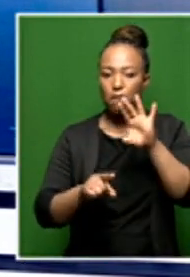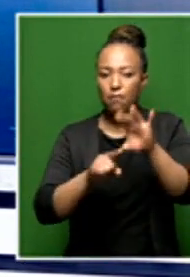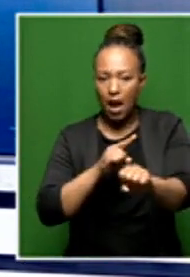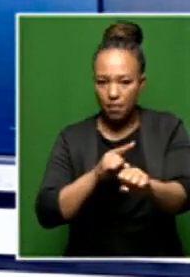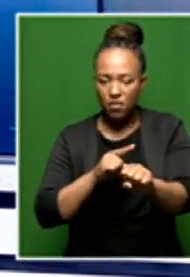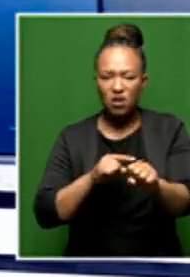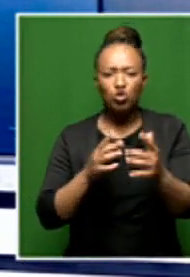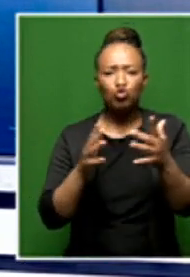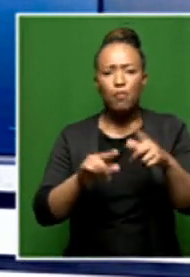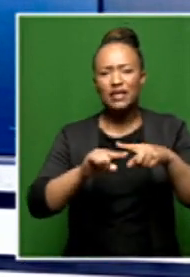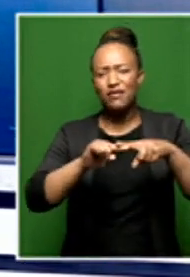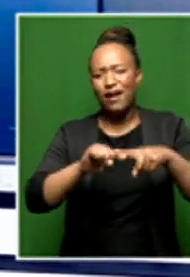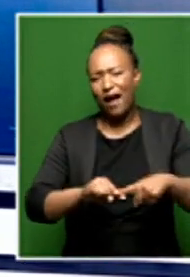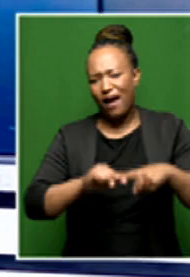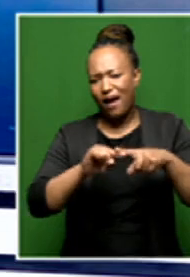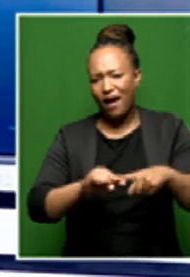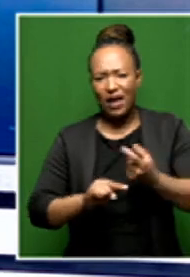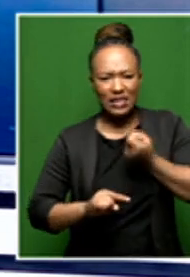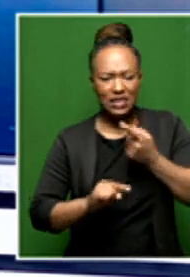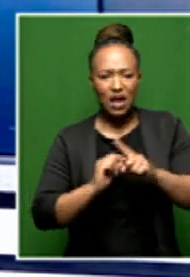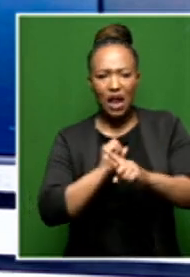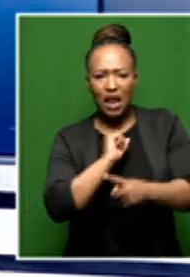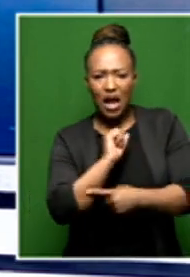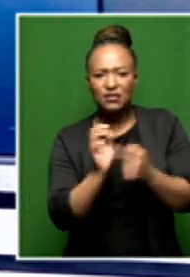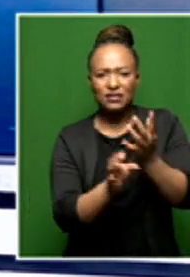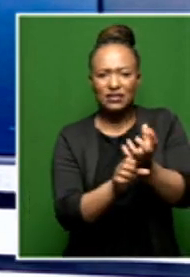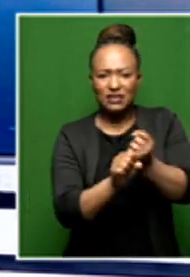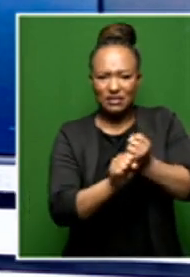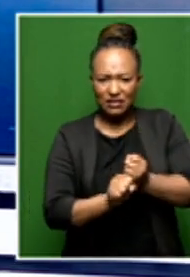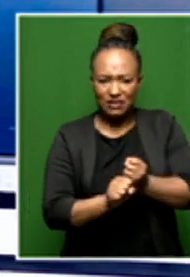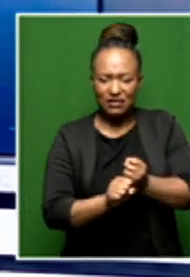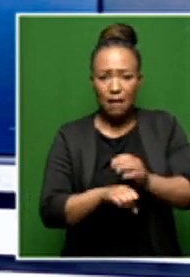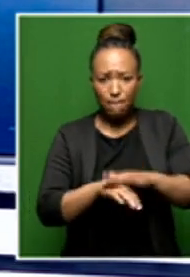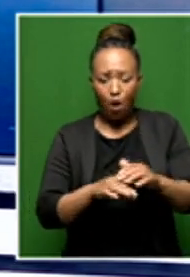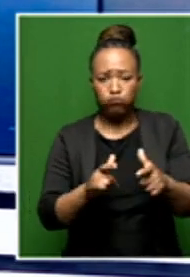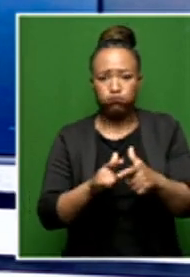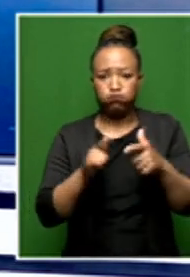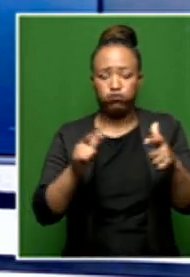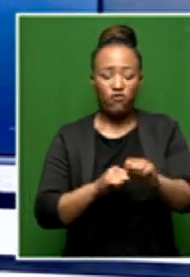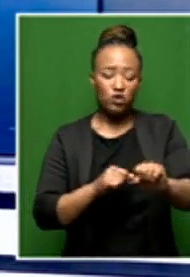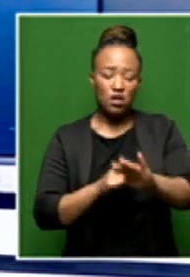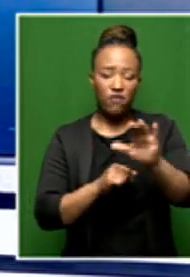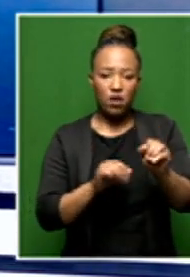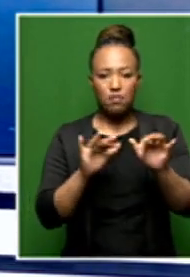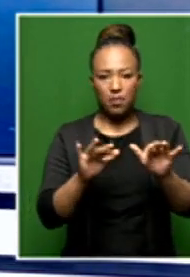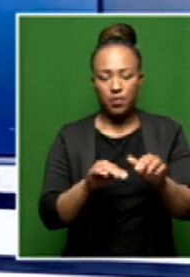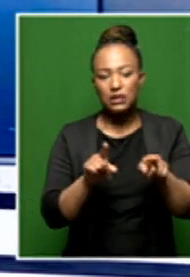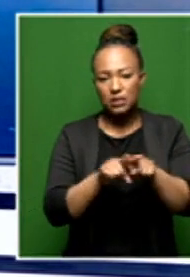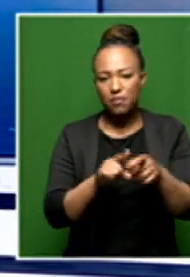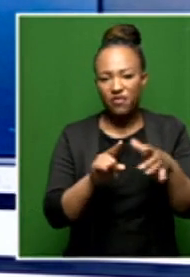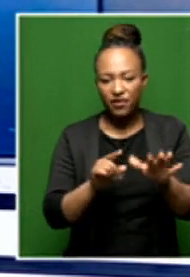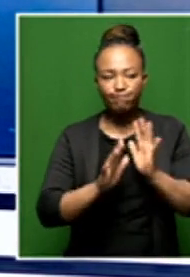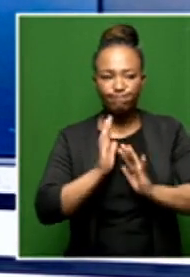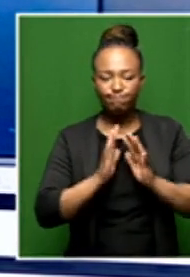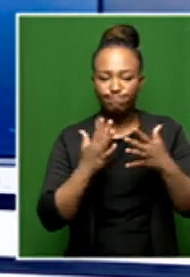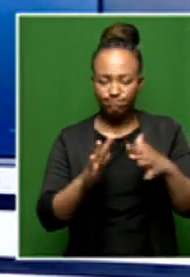a reliance on last resort or reserve antibiotics is rapidly increasing among South Africans, and also speaking to